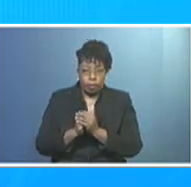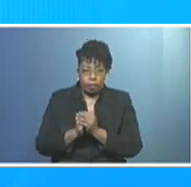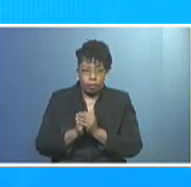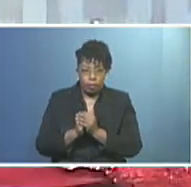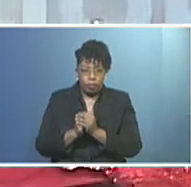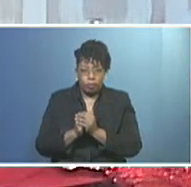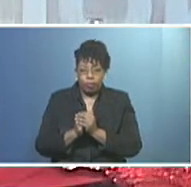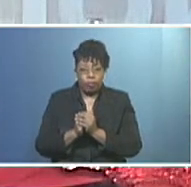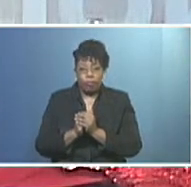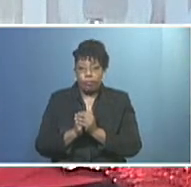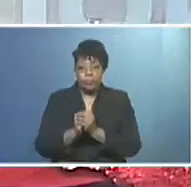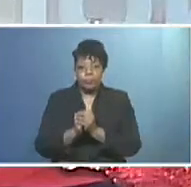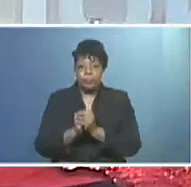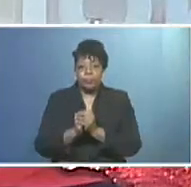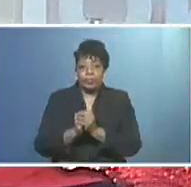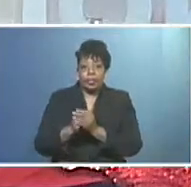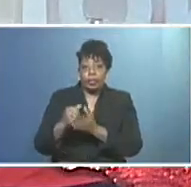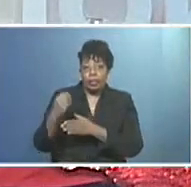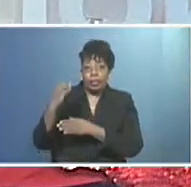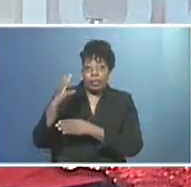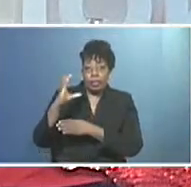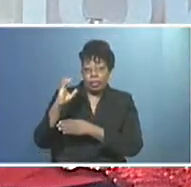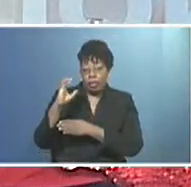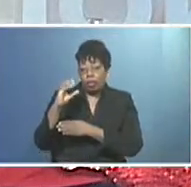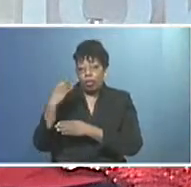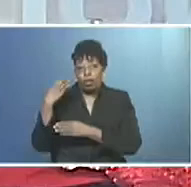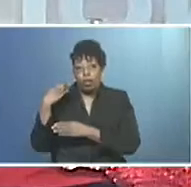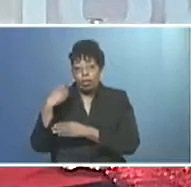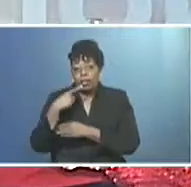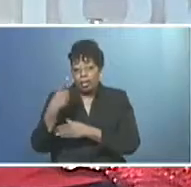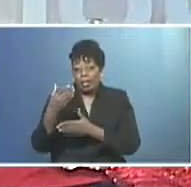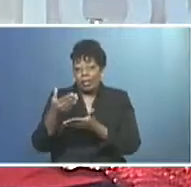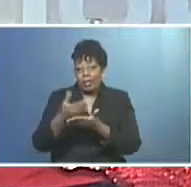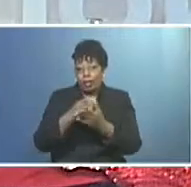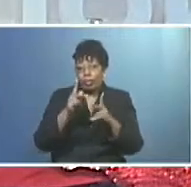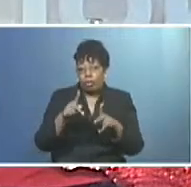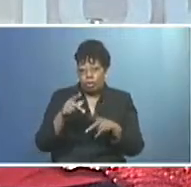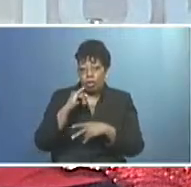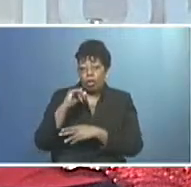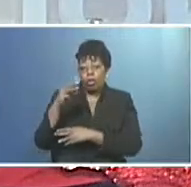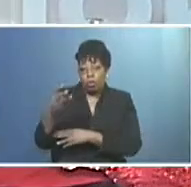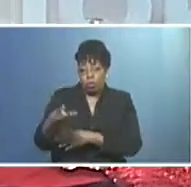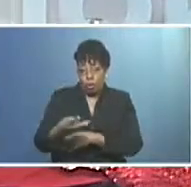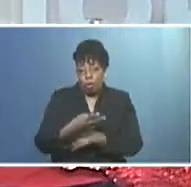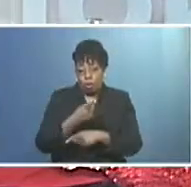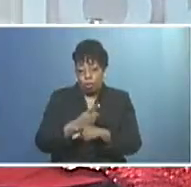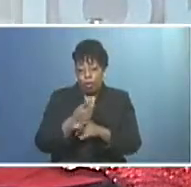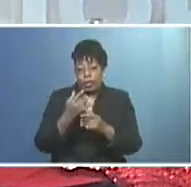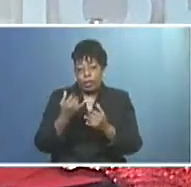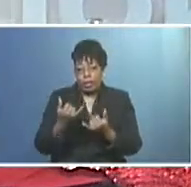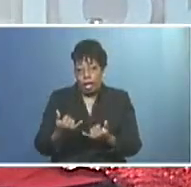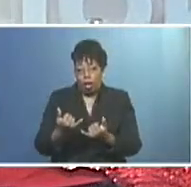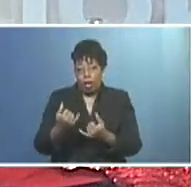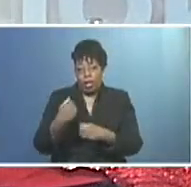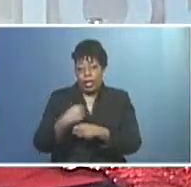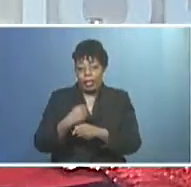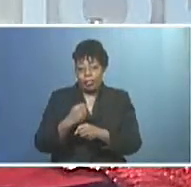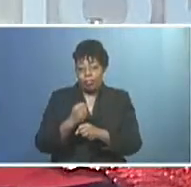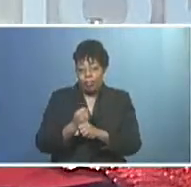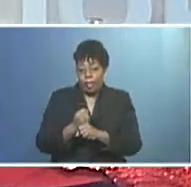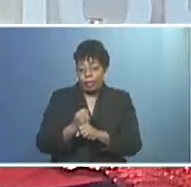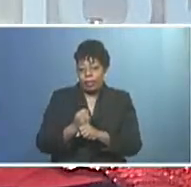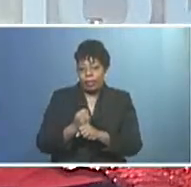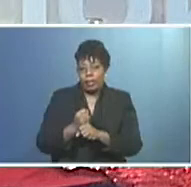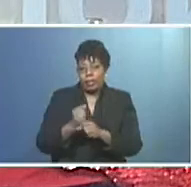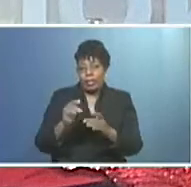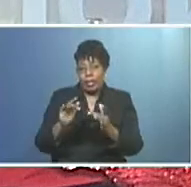for it. The CEO says he thinks it's something customers would welcome at this time because it makes online transactions the